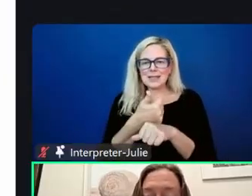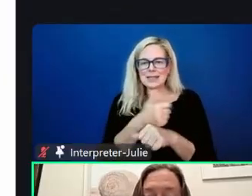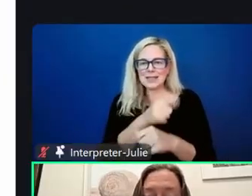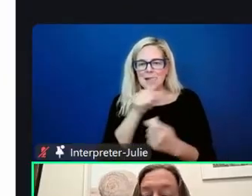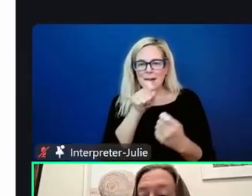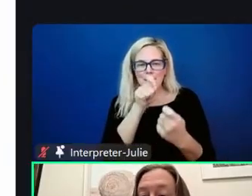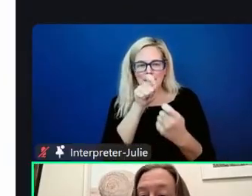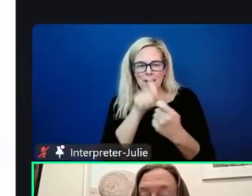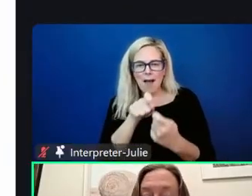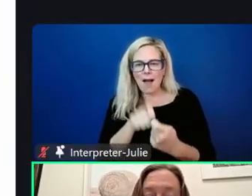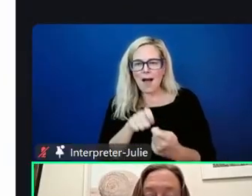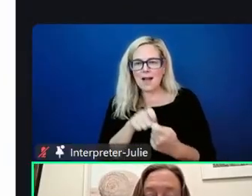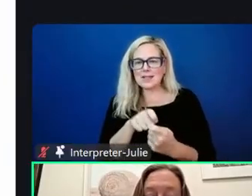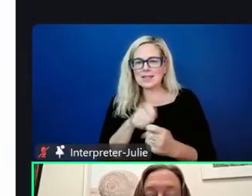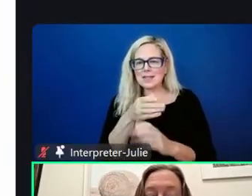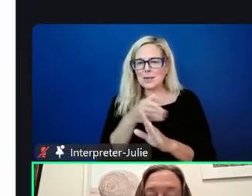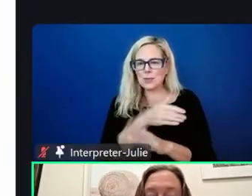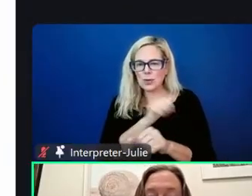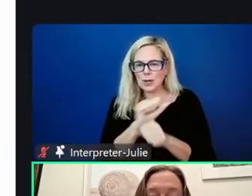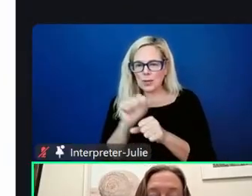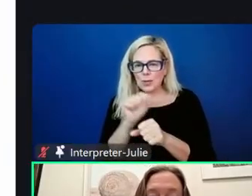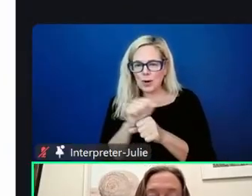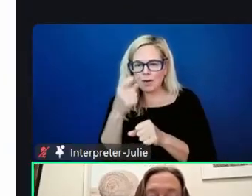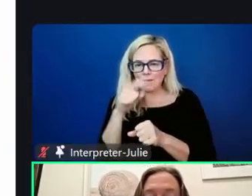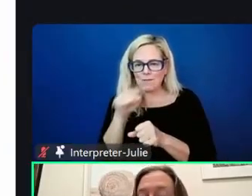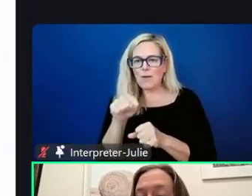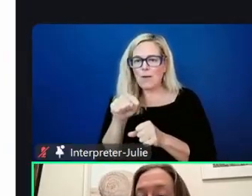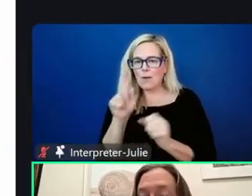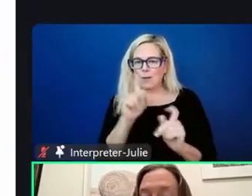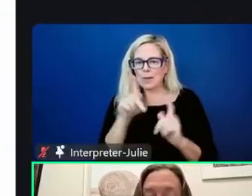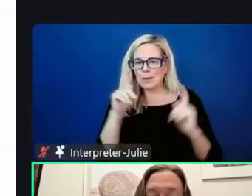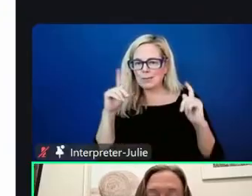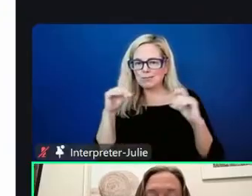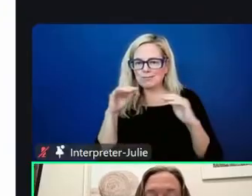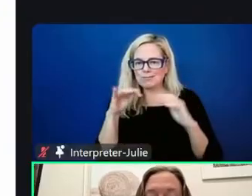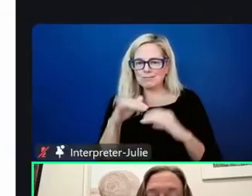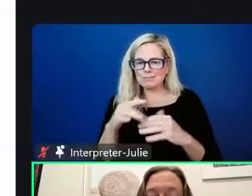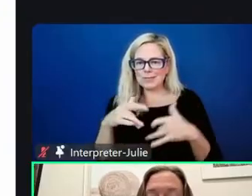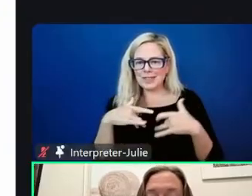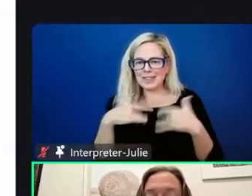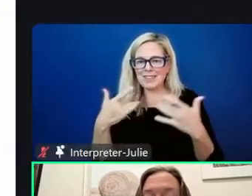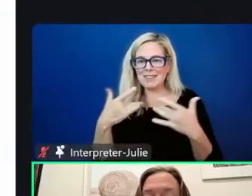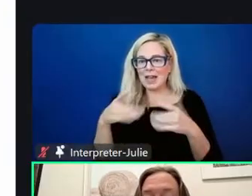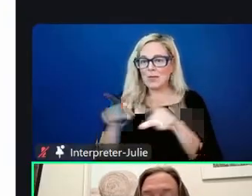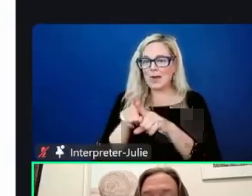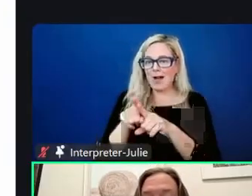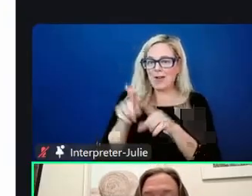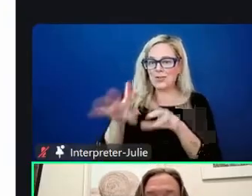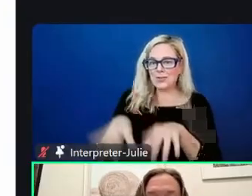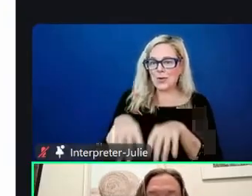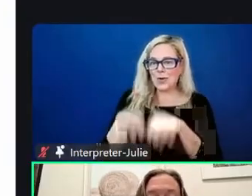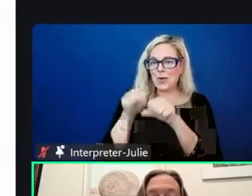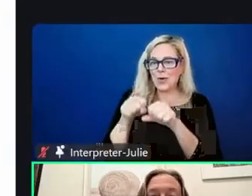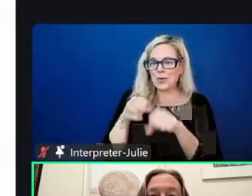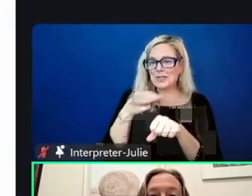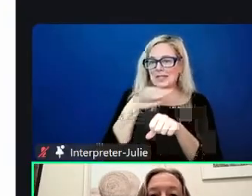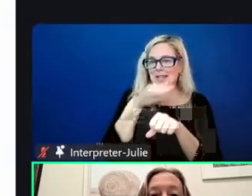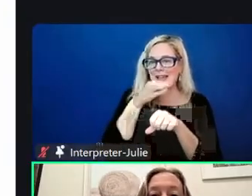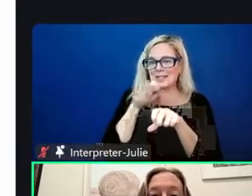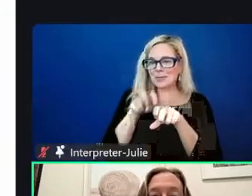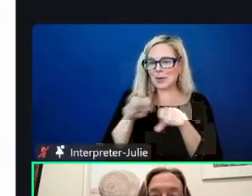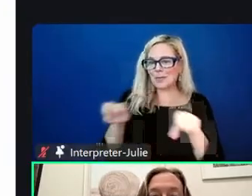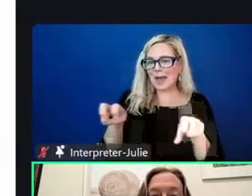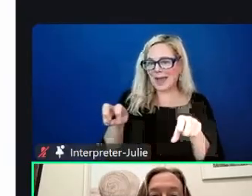or profession that would be at the event, and patients served as part of our expert panel during the 4-hour in-person